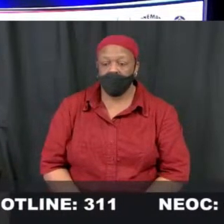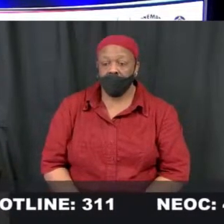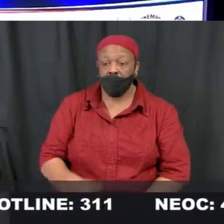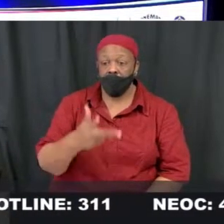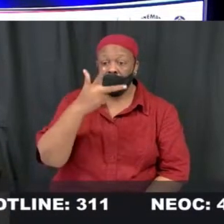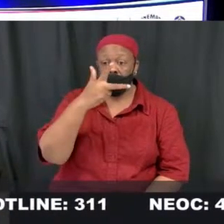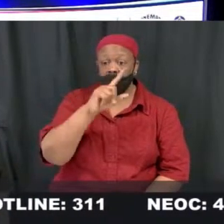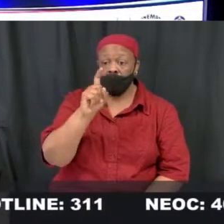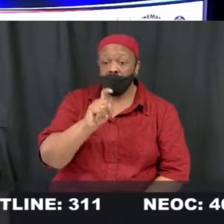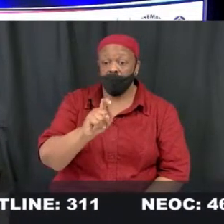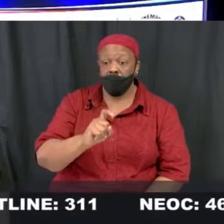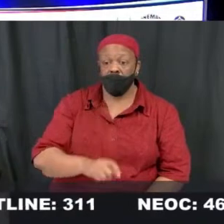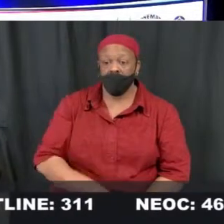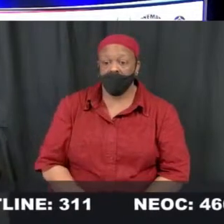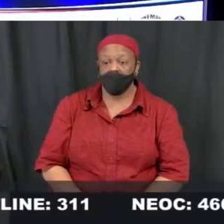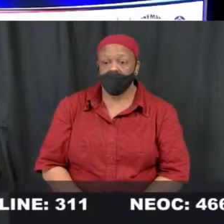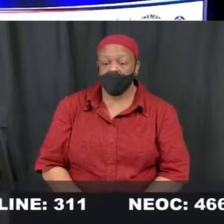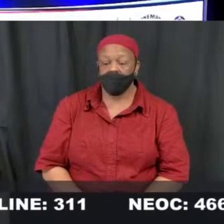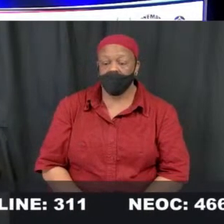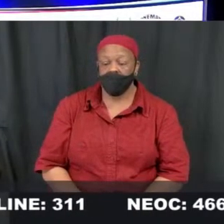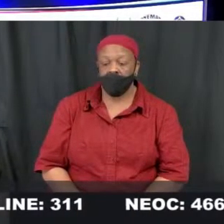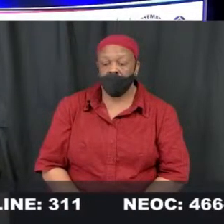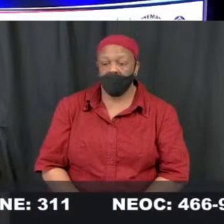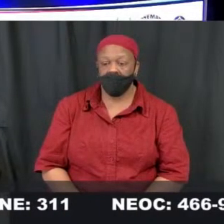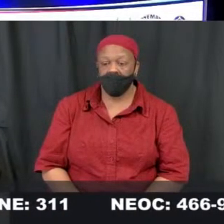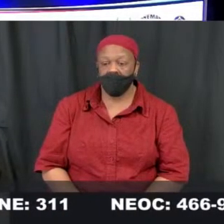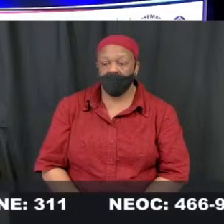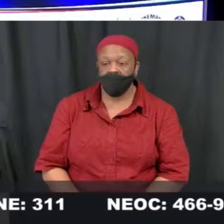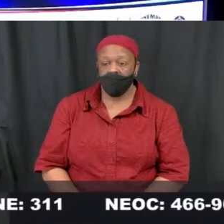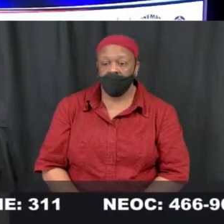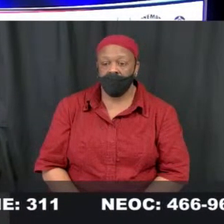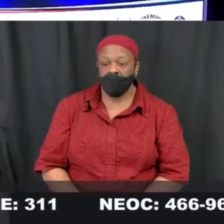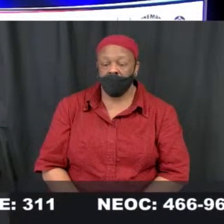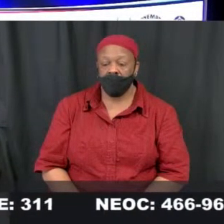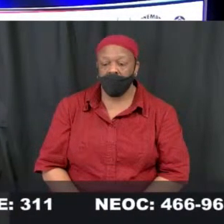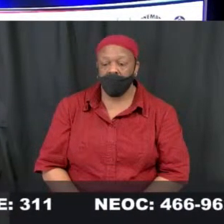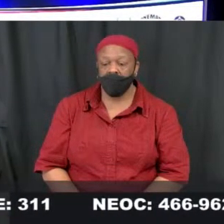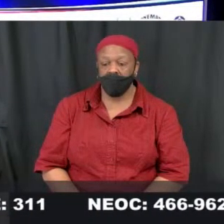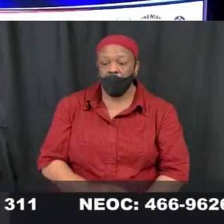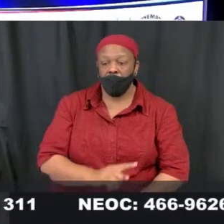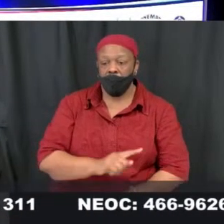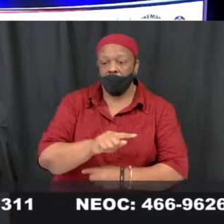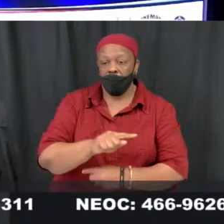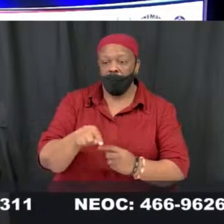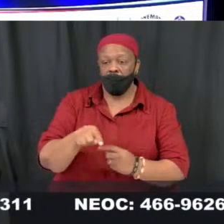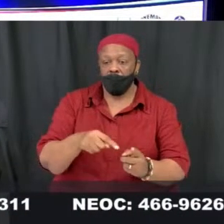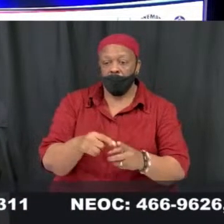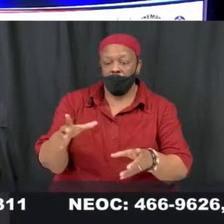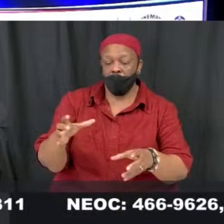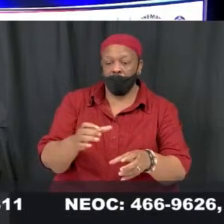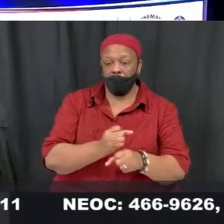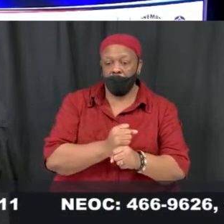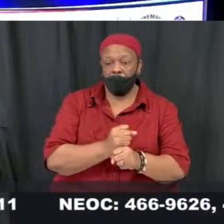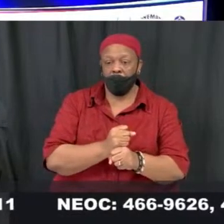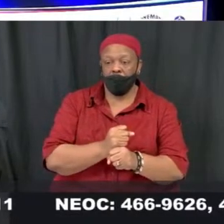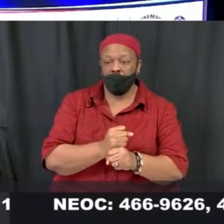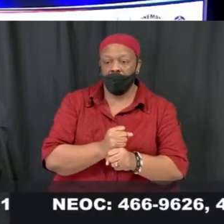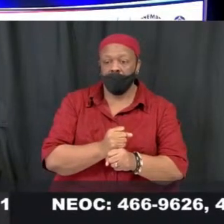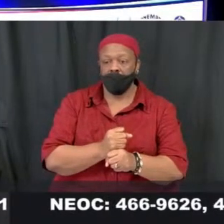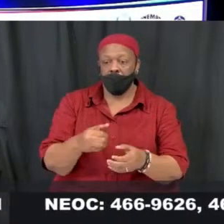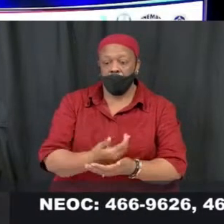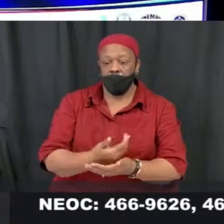Thank you very much, Mr. Williams. Of when we expect to receive next batch of